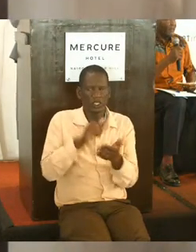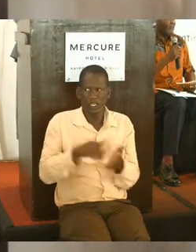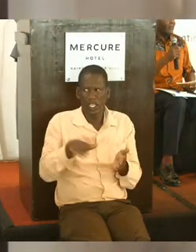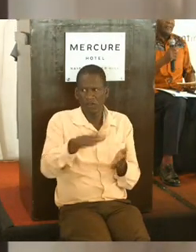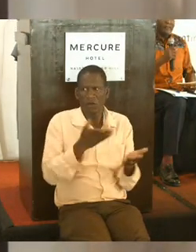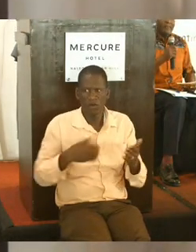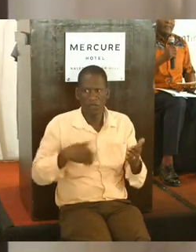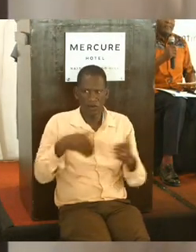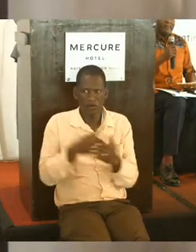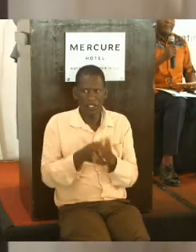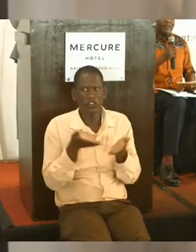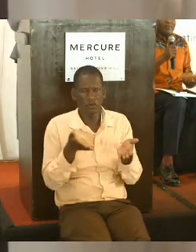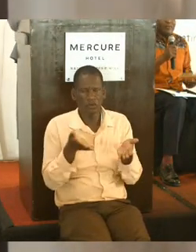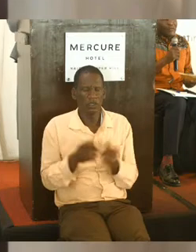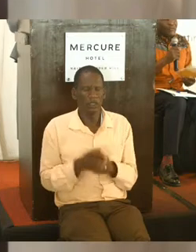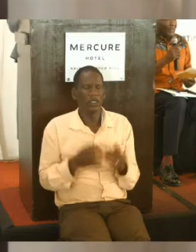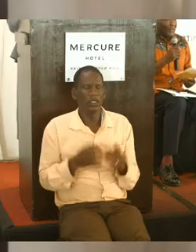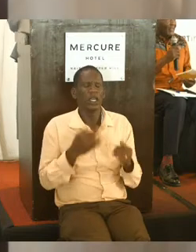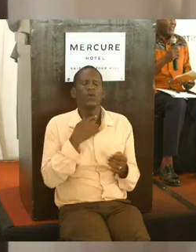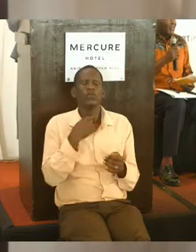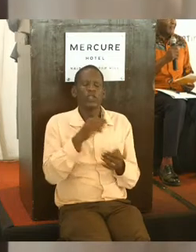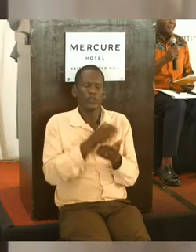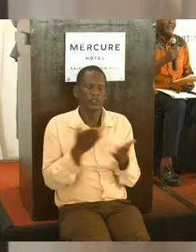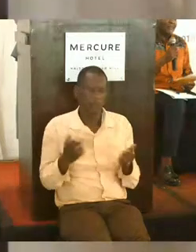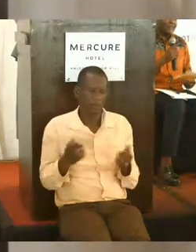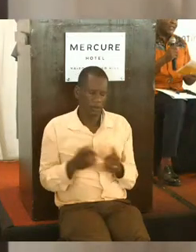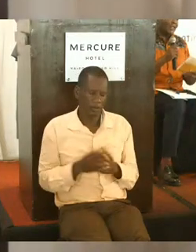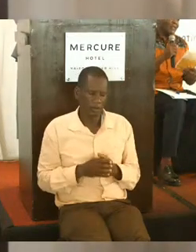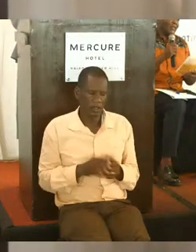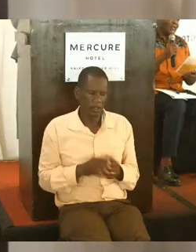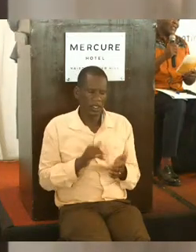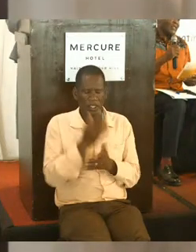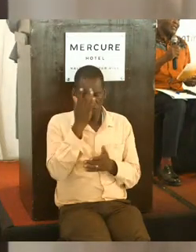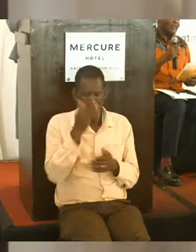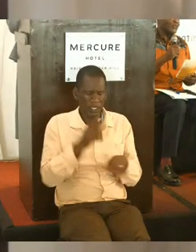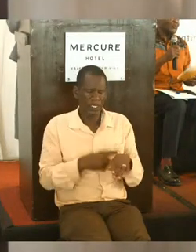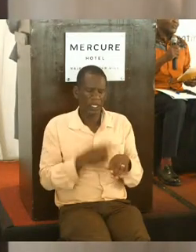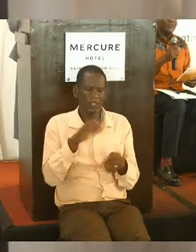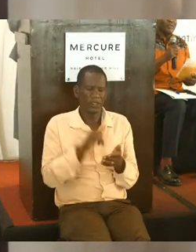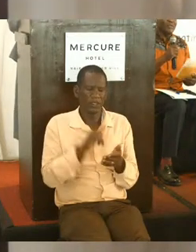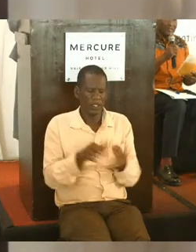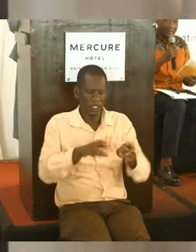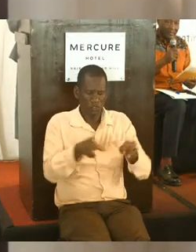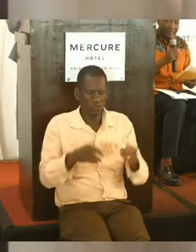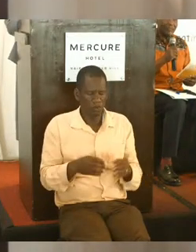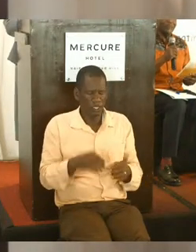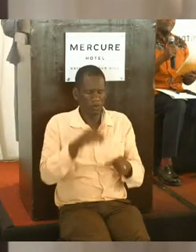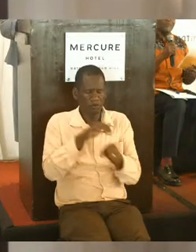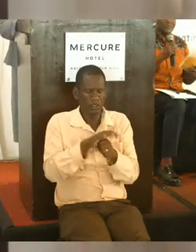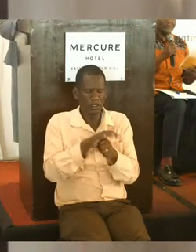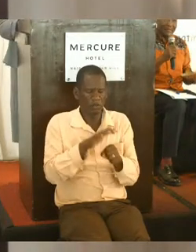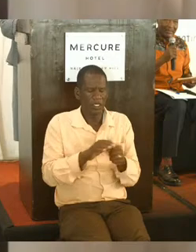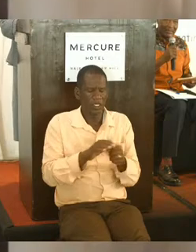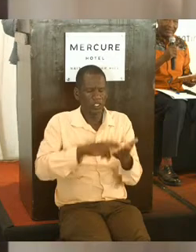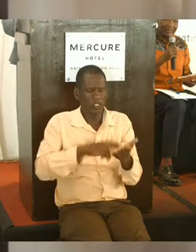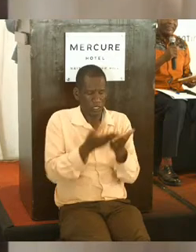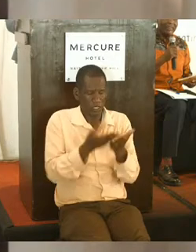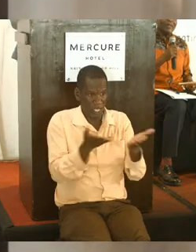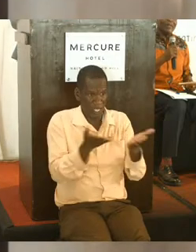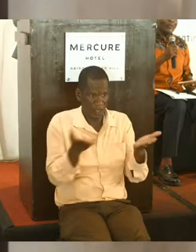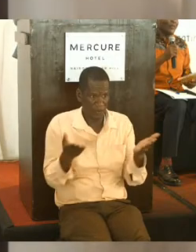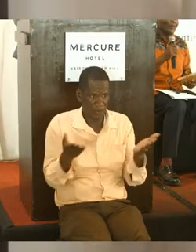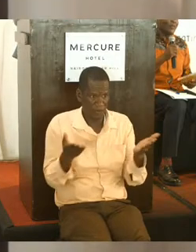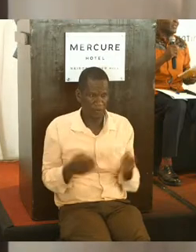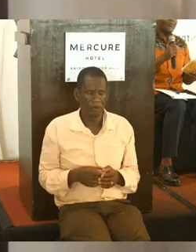today now let me tell you something um that's when I when I say that this room is so rich in terms of resources